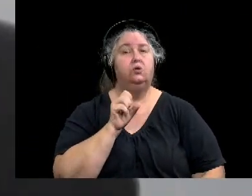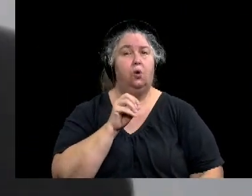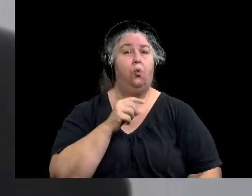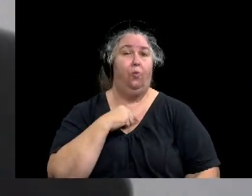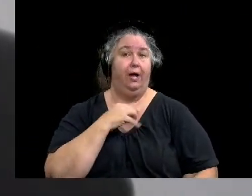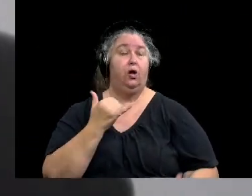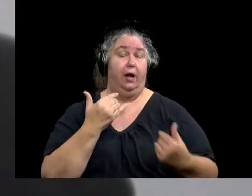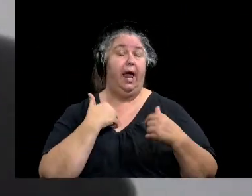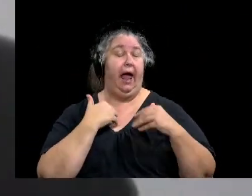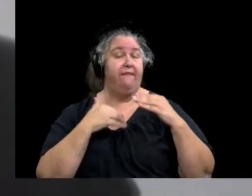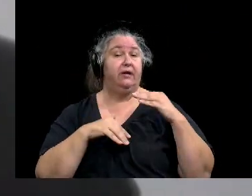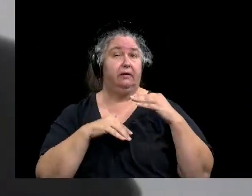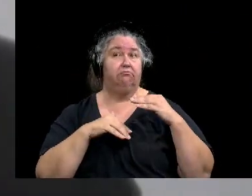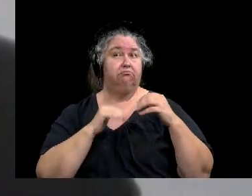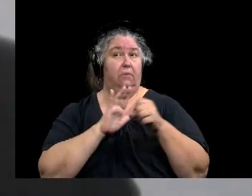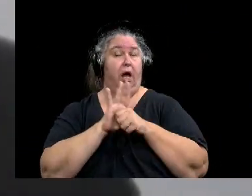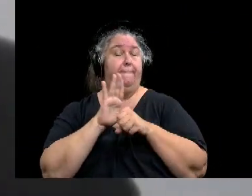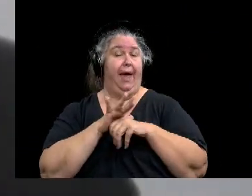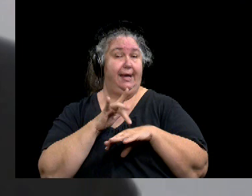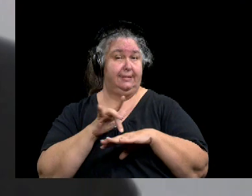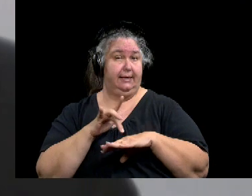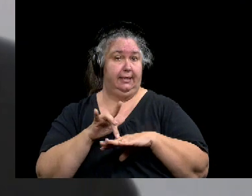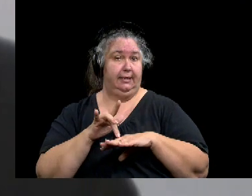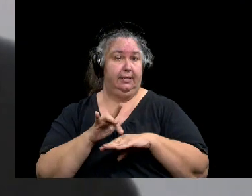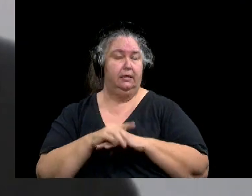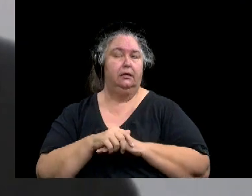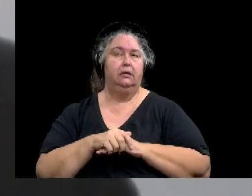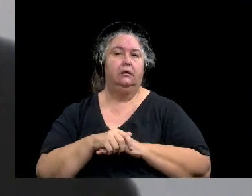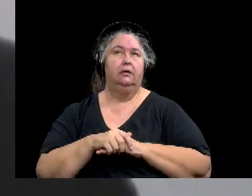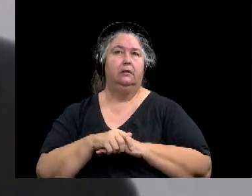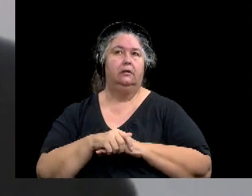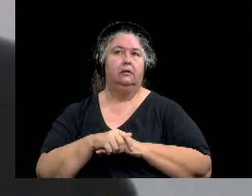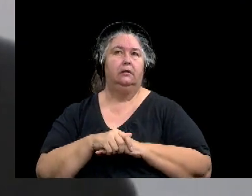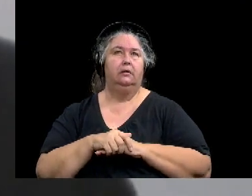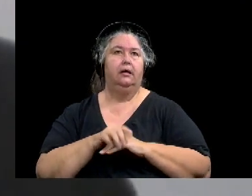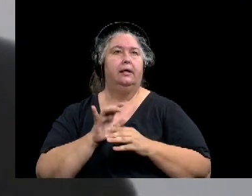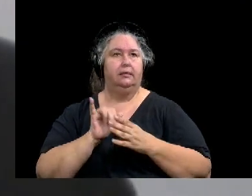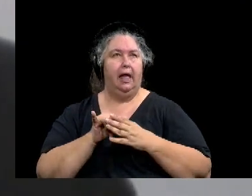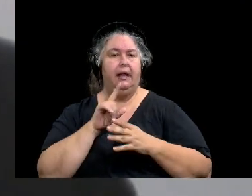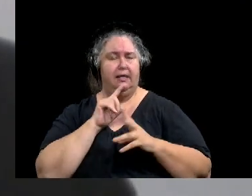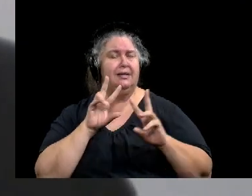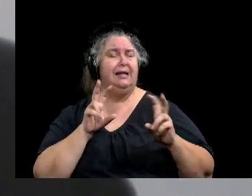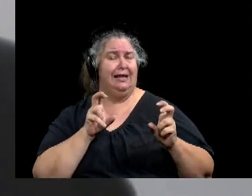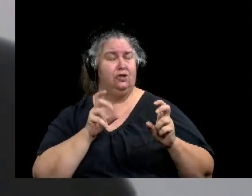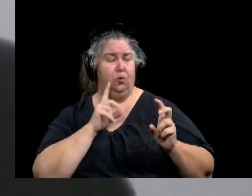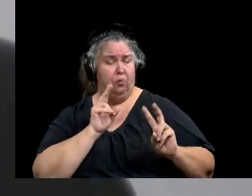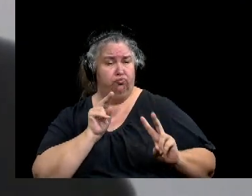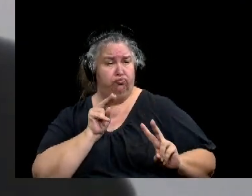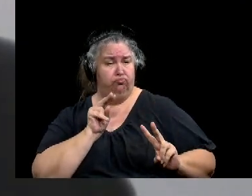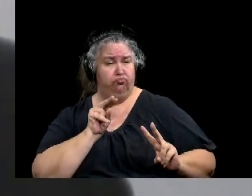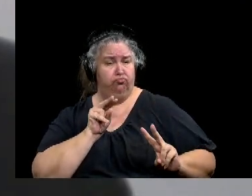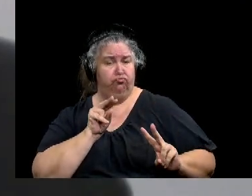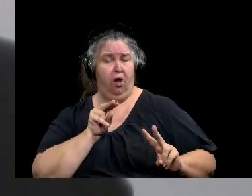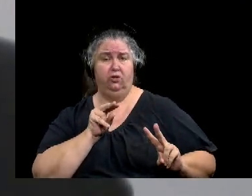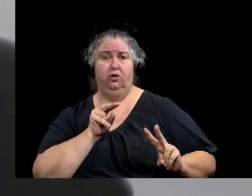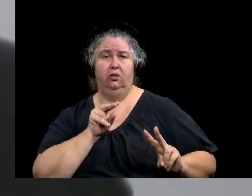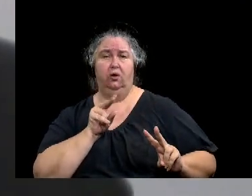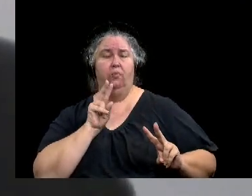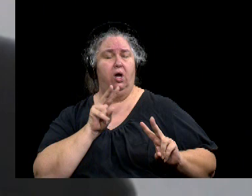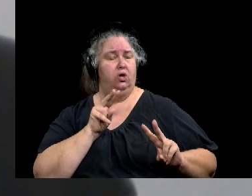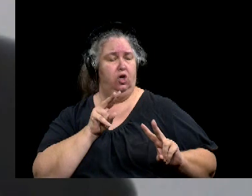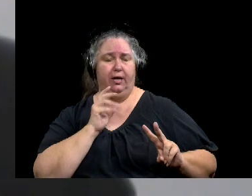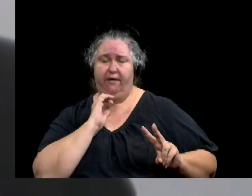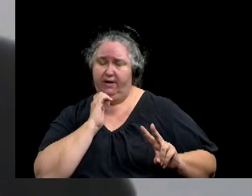have capacity, and this is an issue that is concerning to us, and it's something that we are assessing several times a